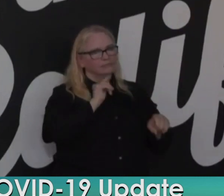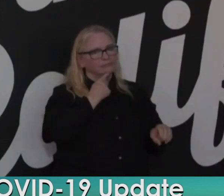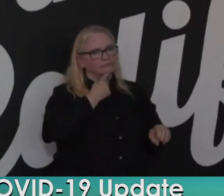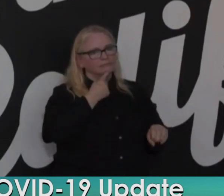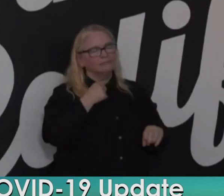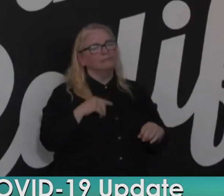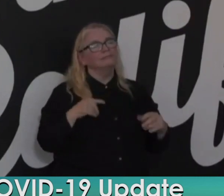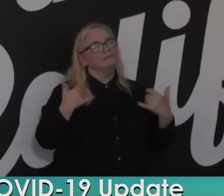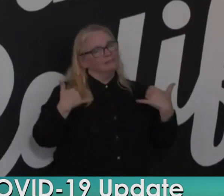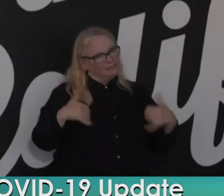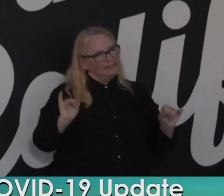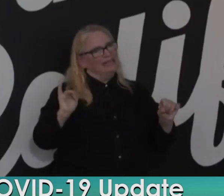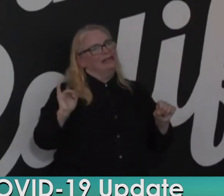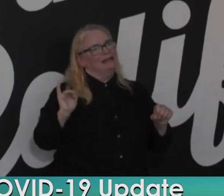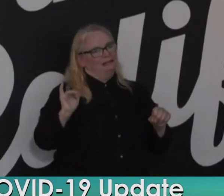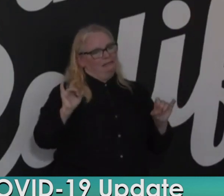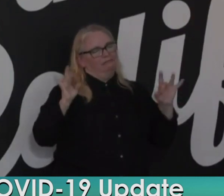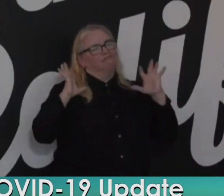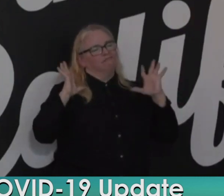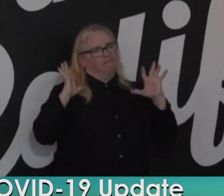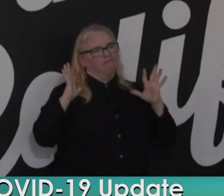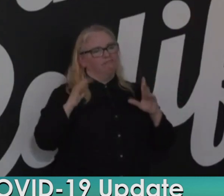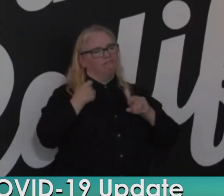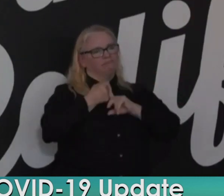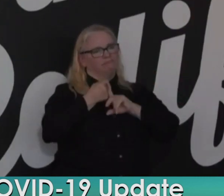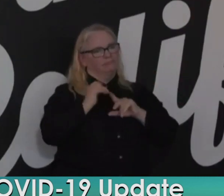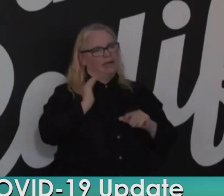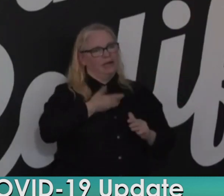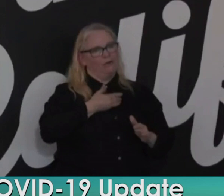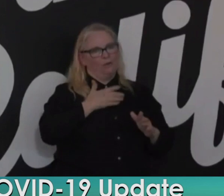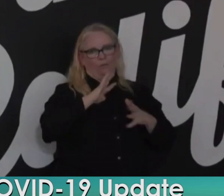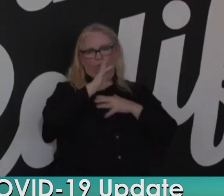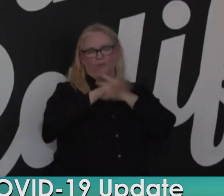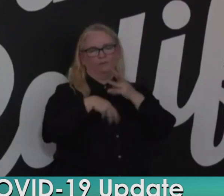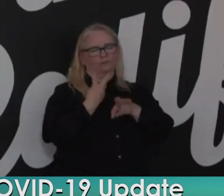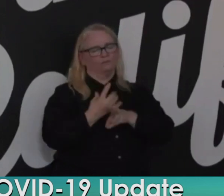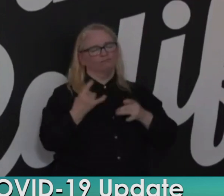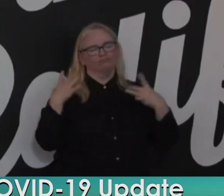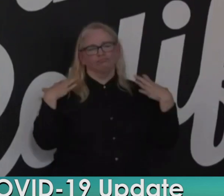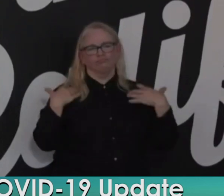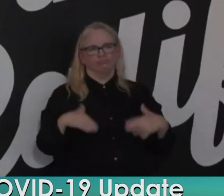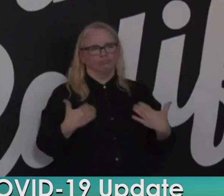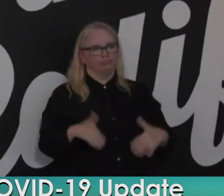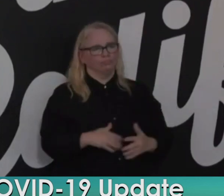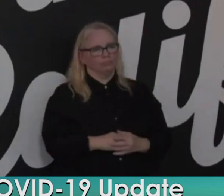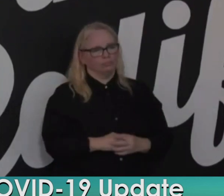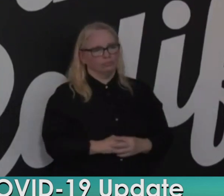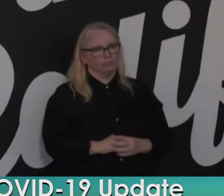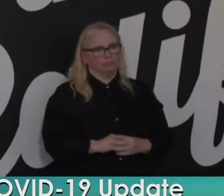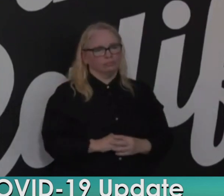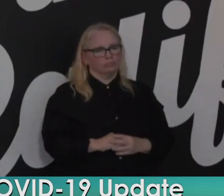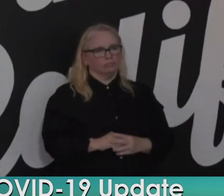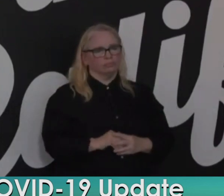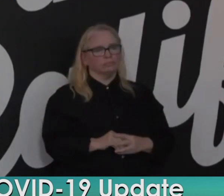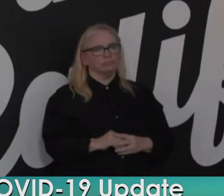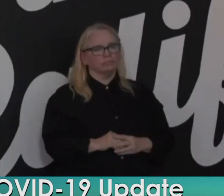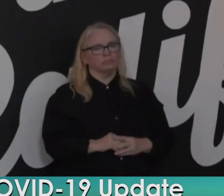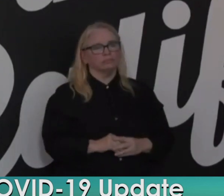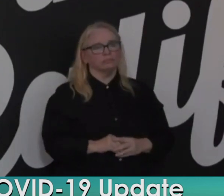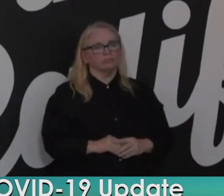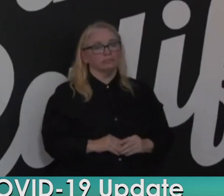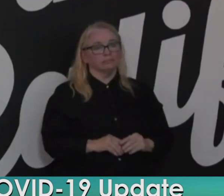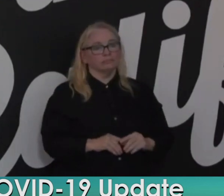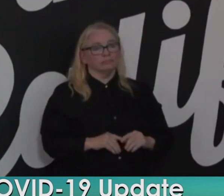is ubiquitous in our society. And no greater mistake we can make is